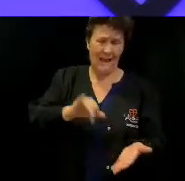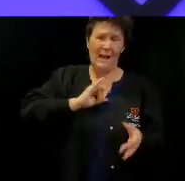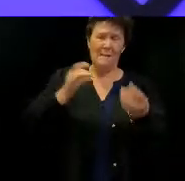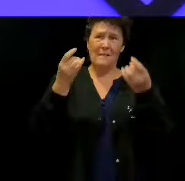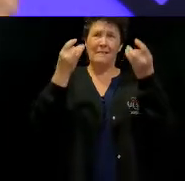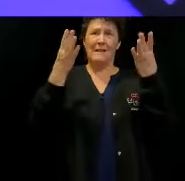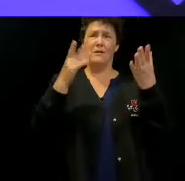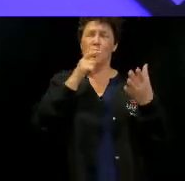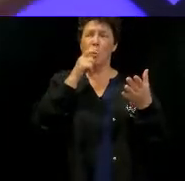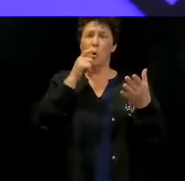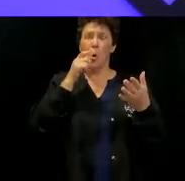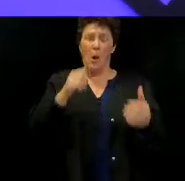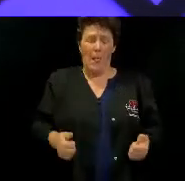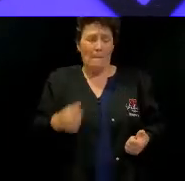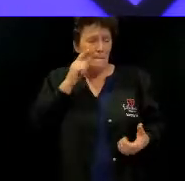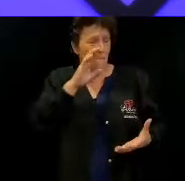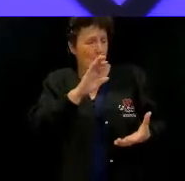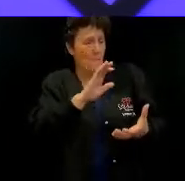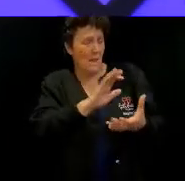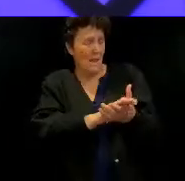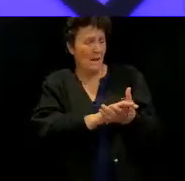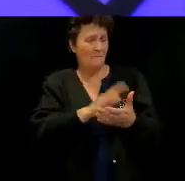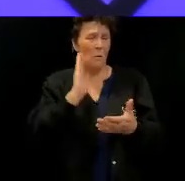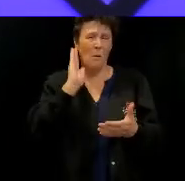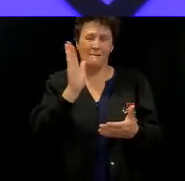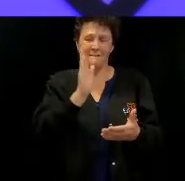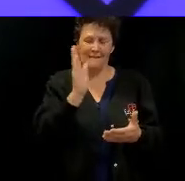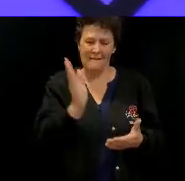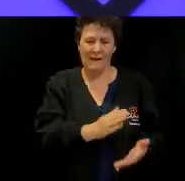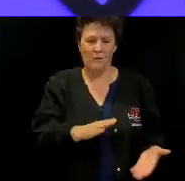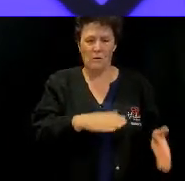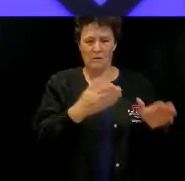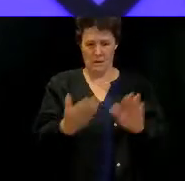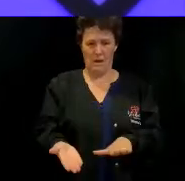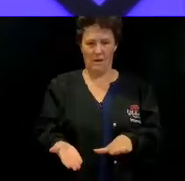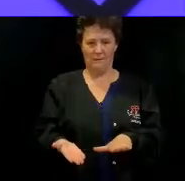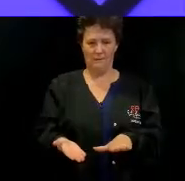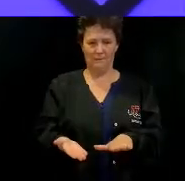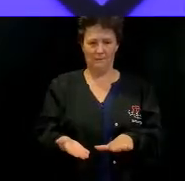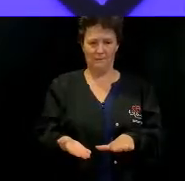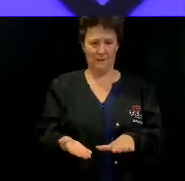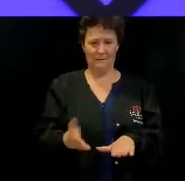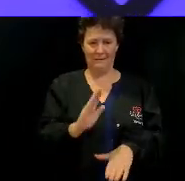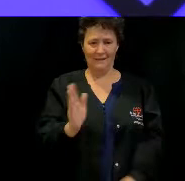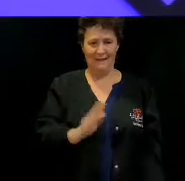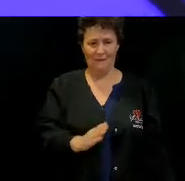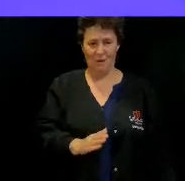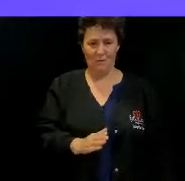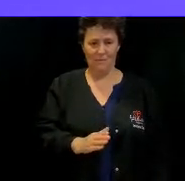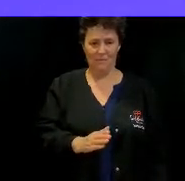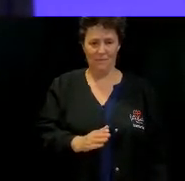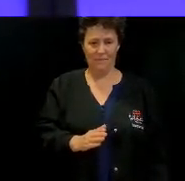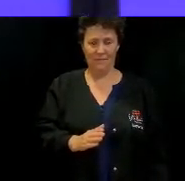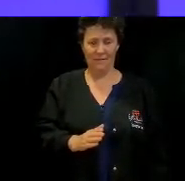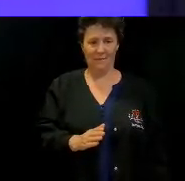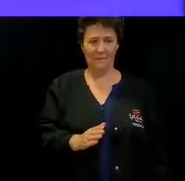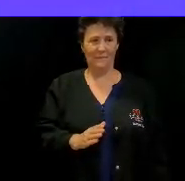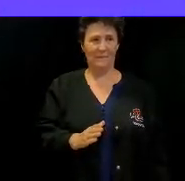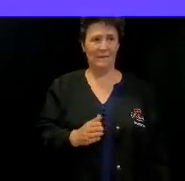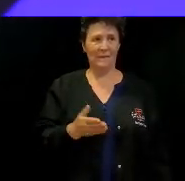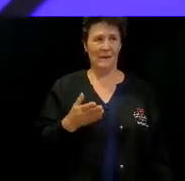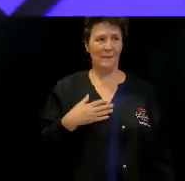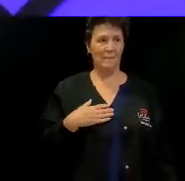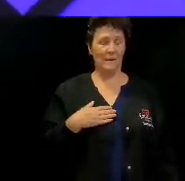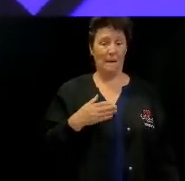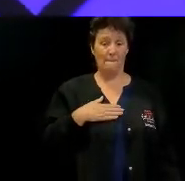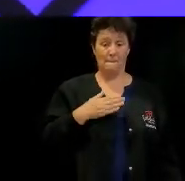that believes in me shall never die. You'll never die. I'll lay the tent down, but